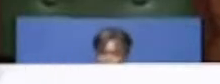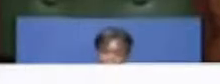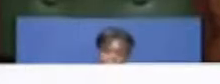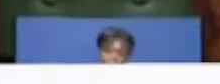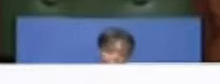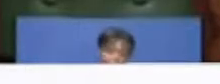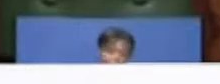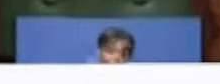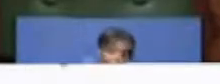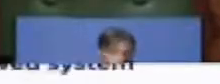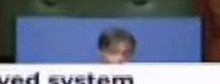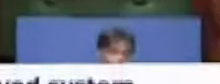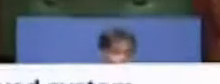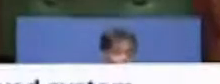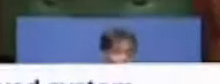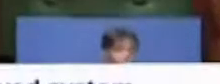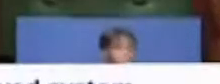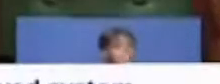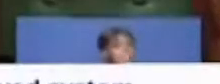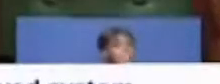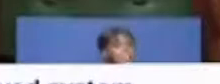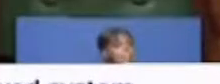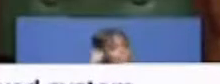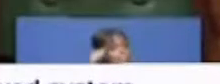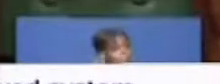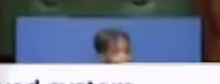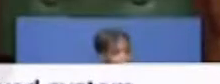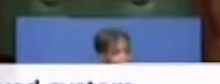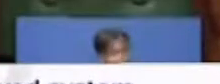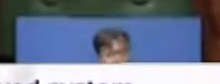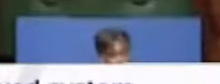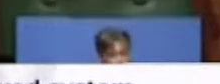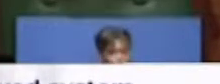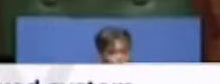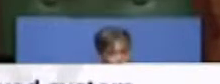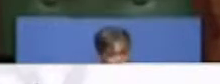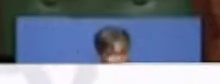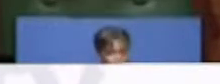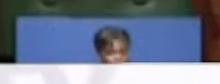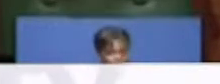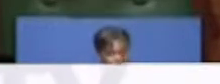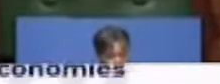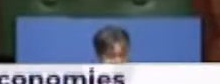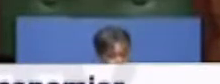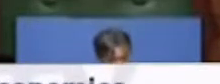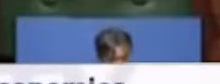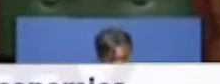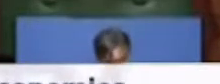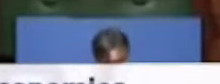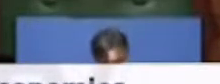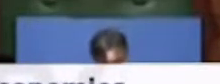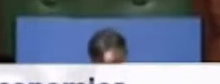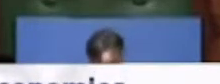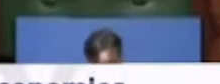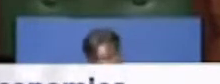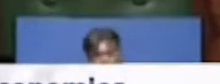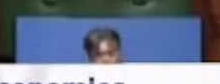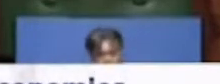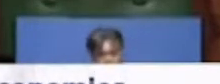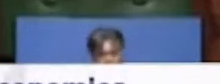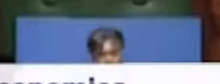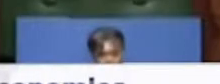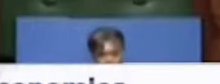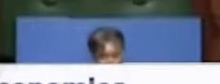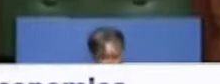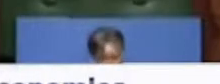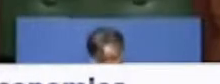particular electioneering period. And the question I pose, therefore, to the leadership of this country present here today is this: is this